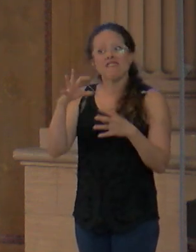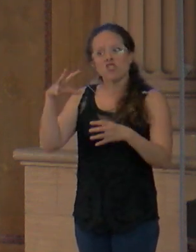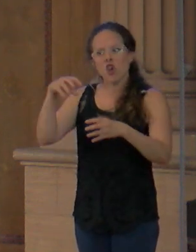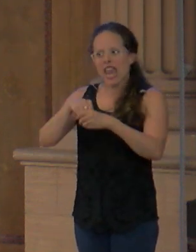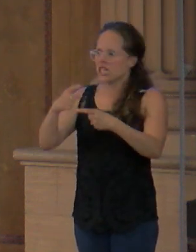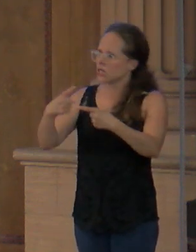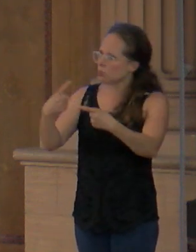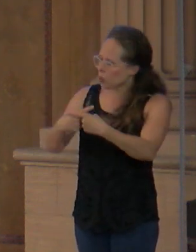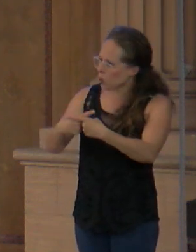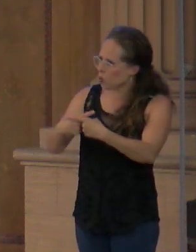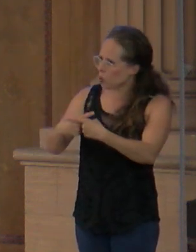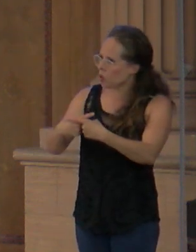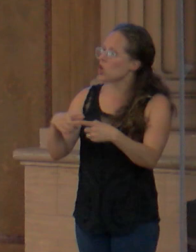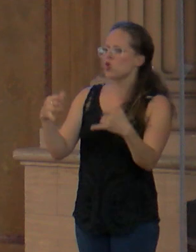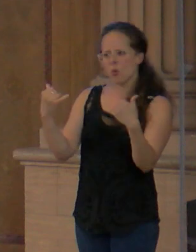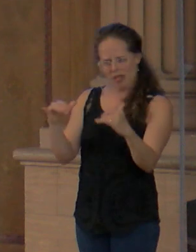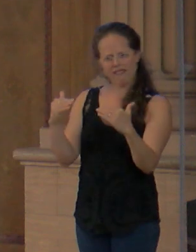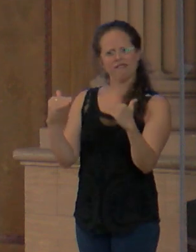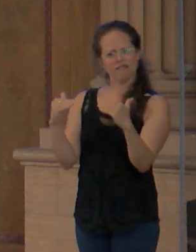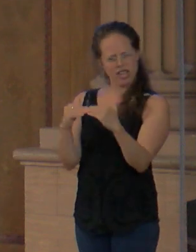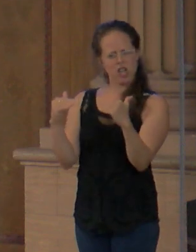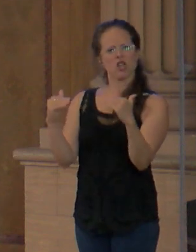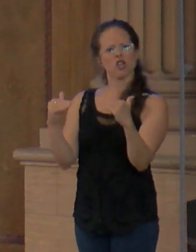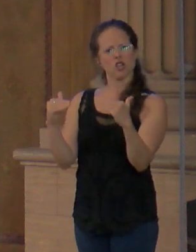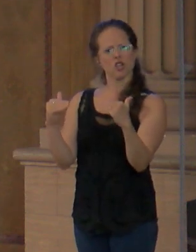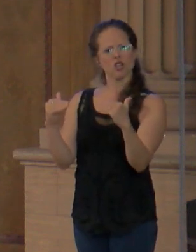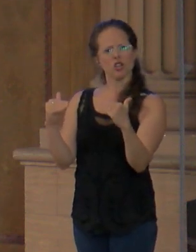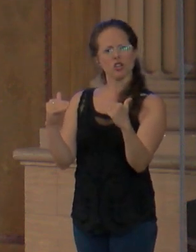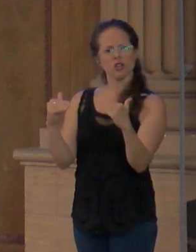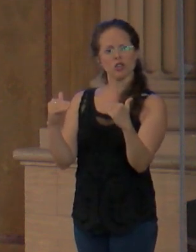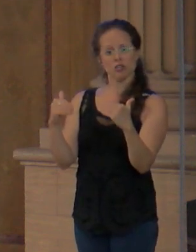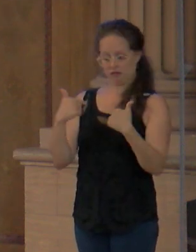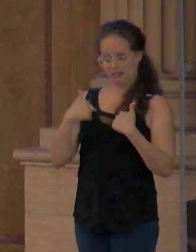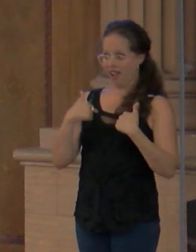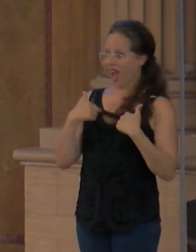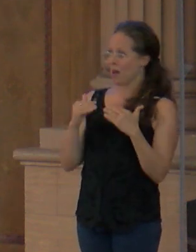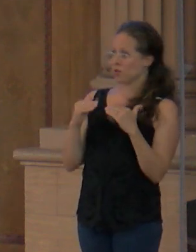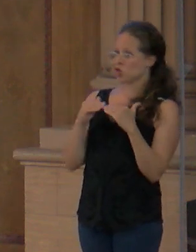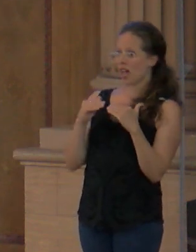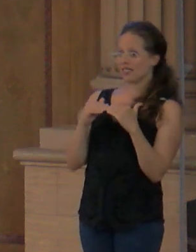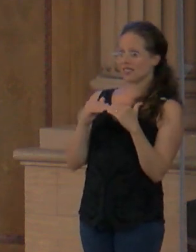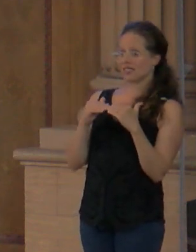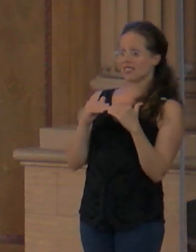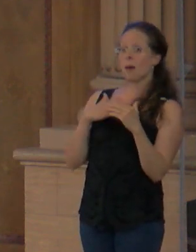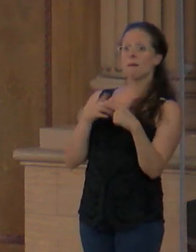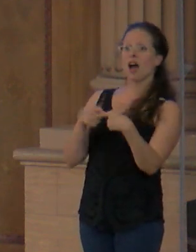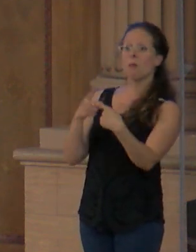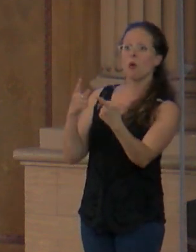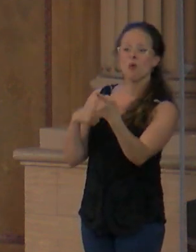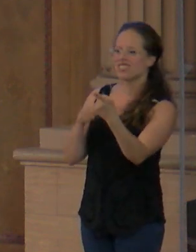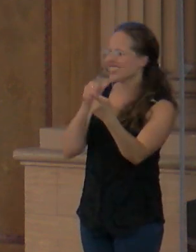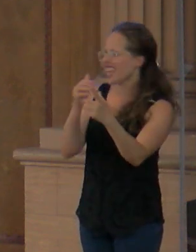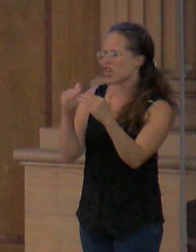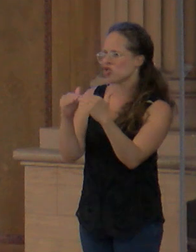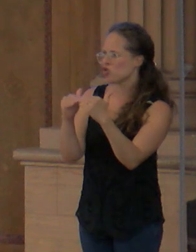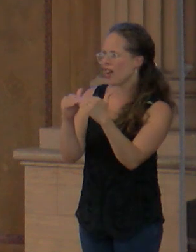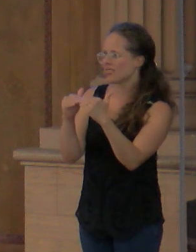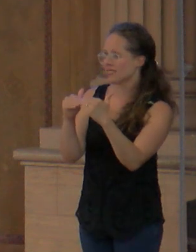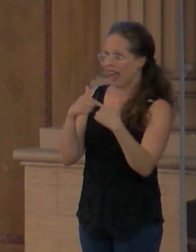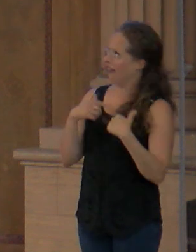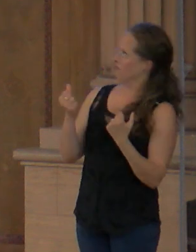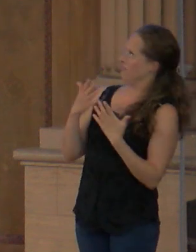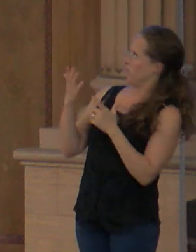and you play fair, you're just, but your opponent doesn't have to be just. You live with fear of the Lord, but they